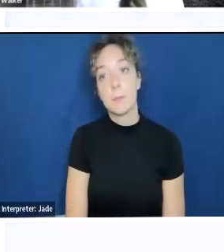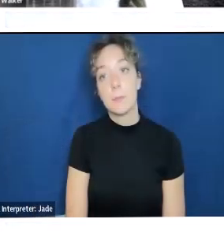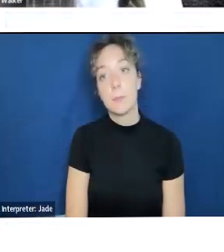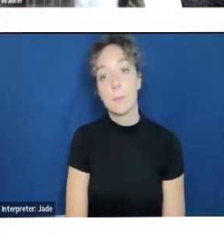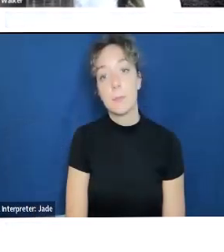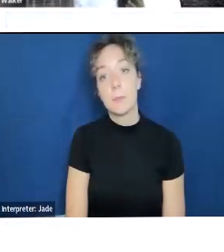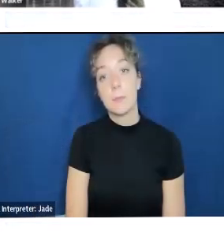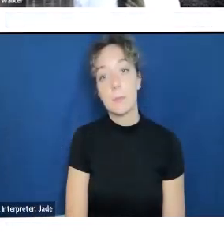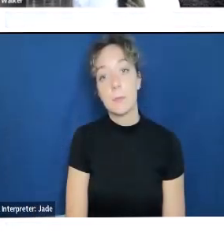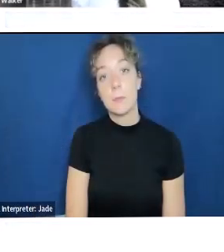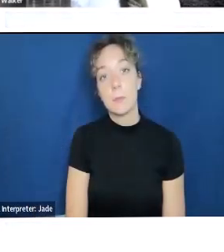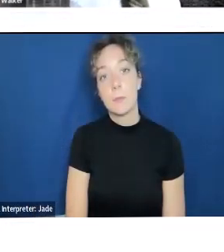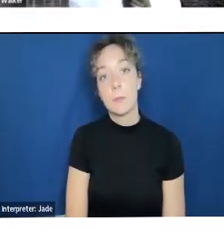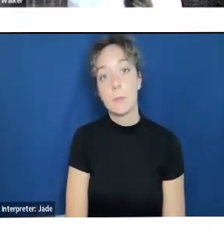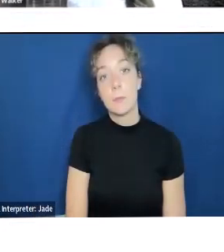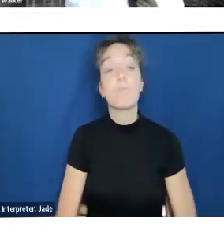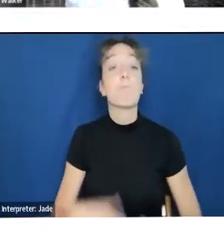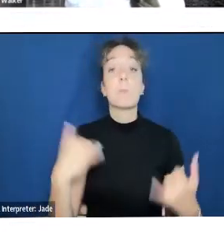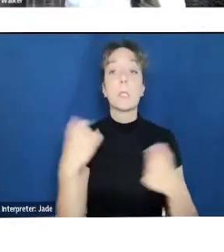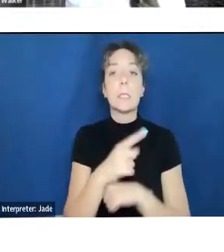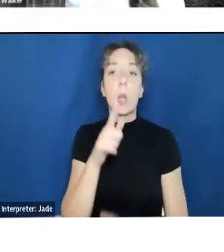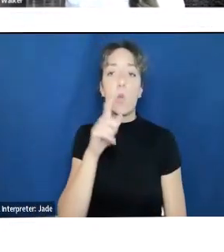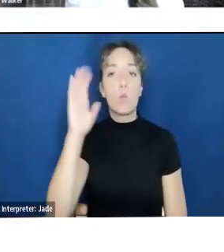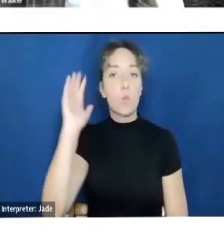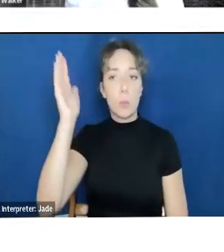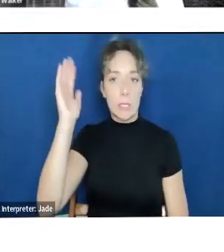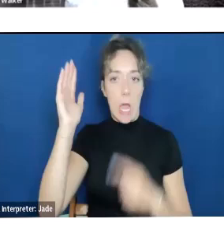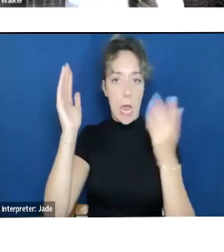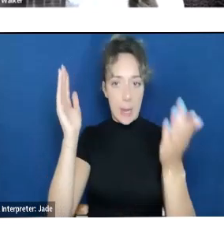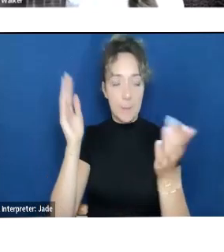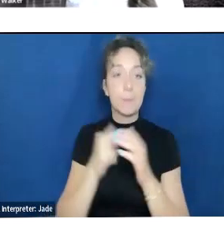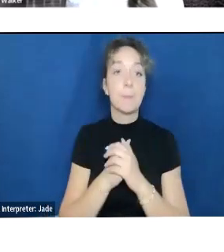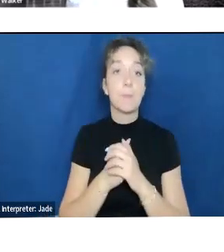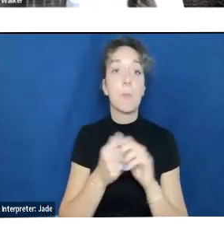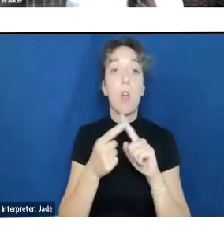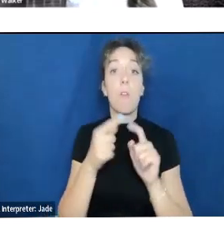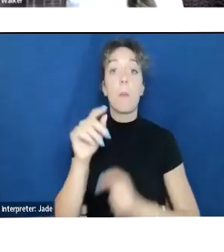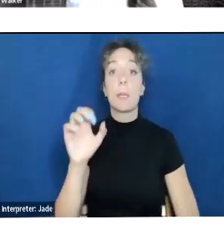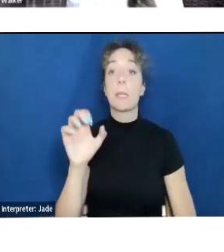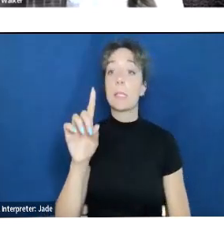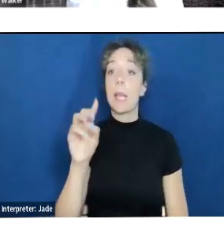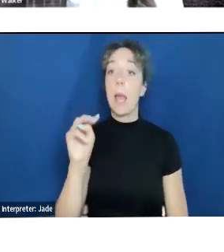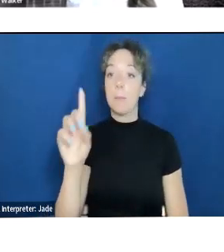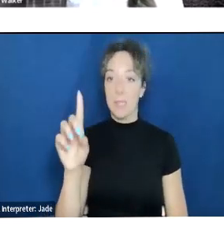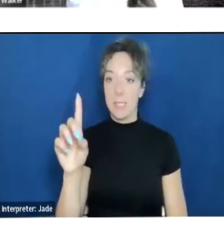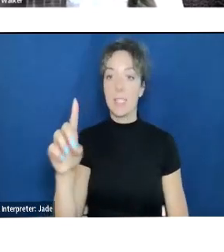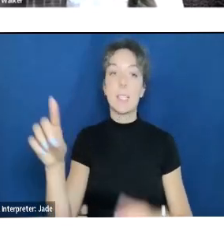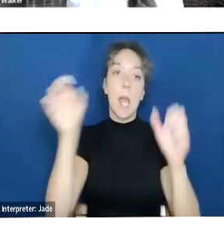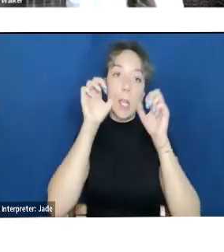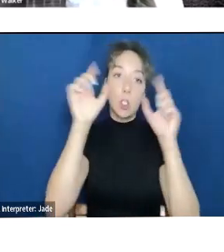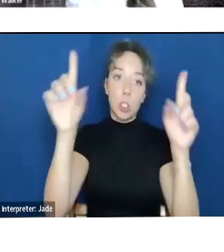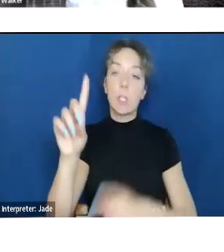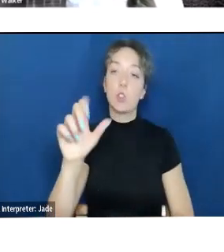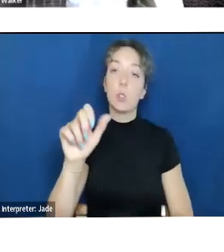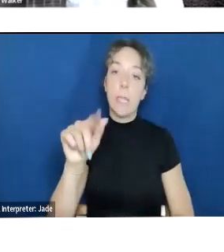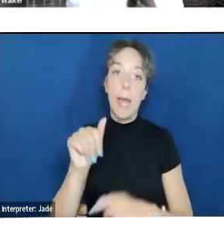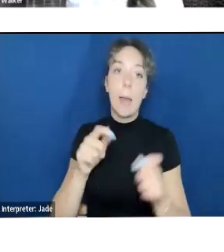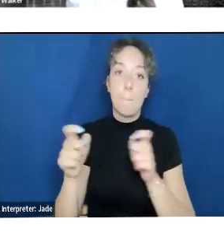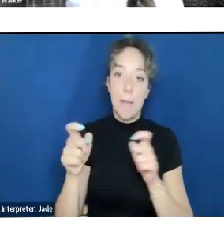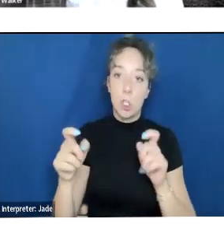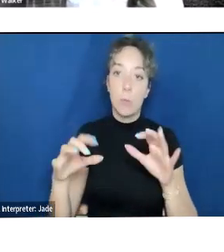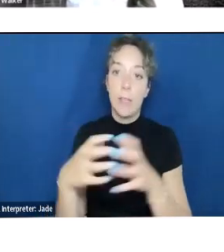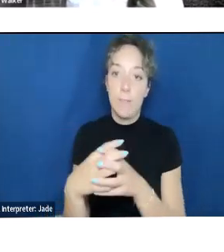Today's presenter information. From our ED/MD, or Educational Data Management Division, we